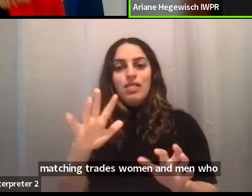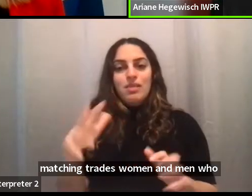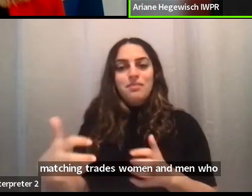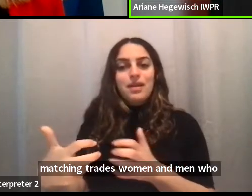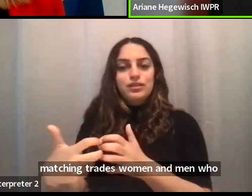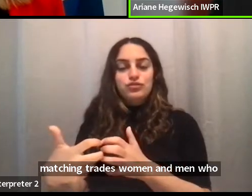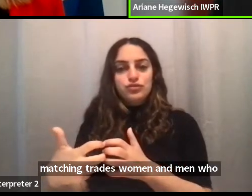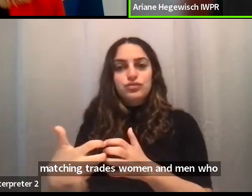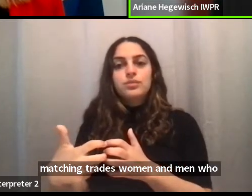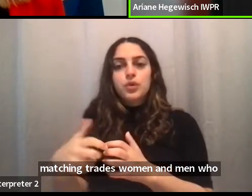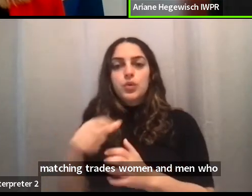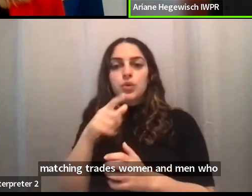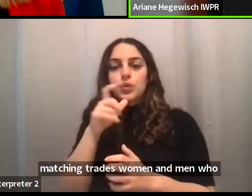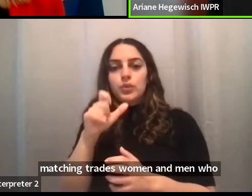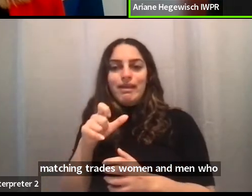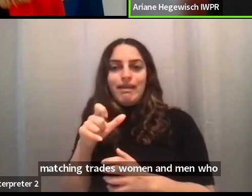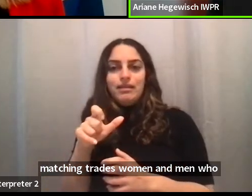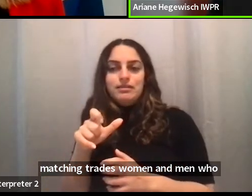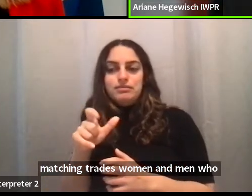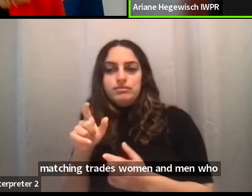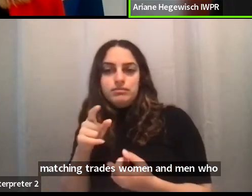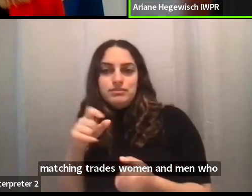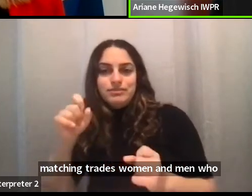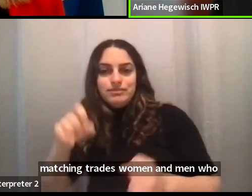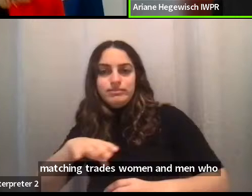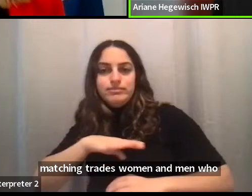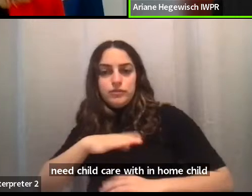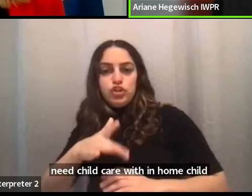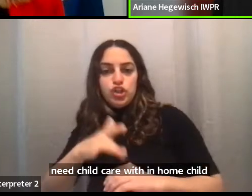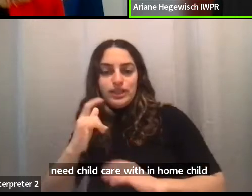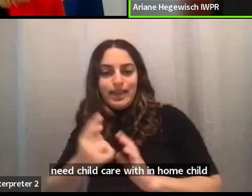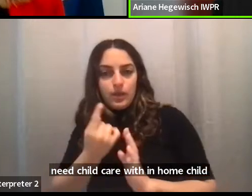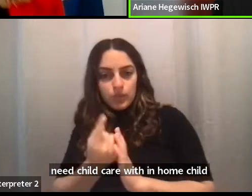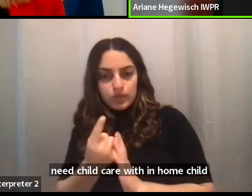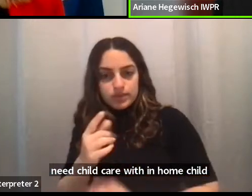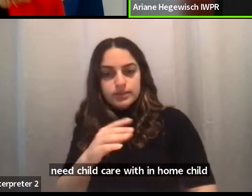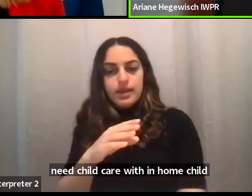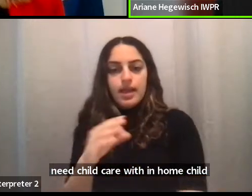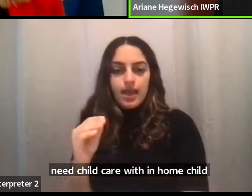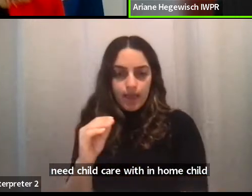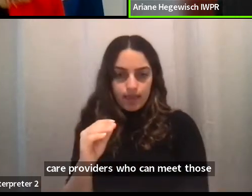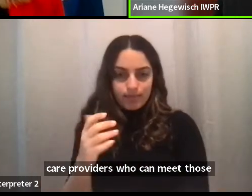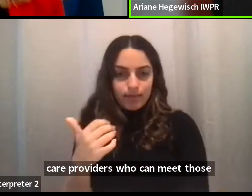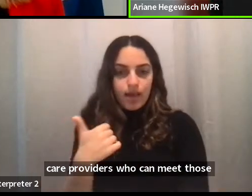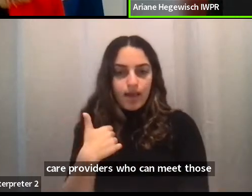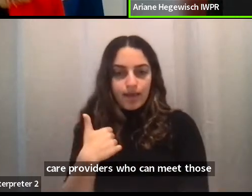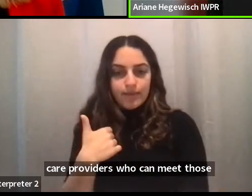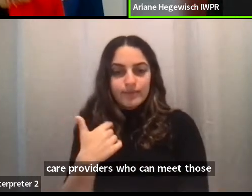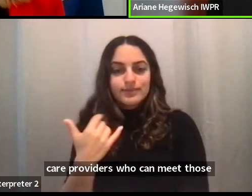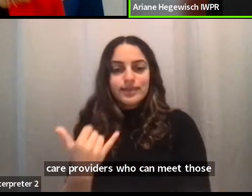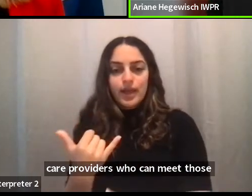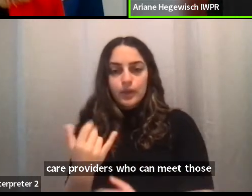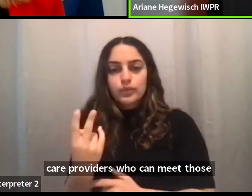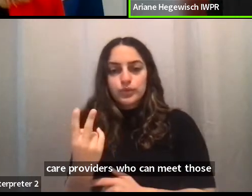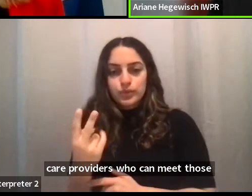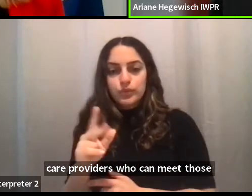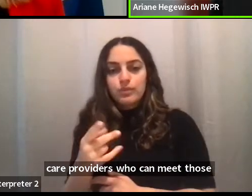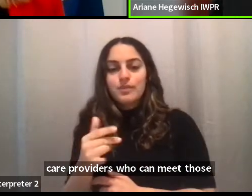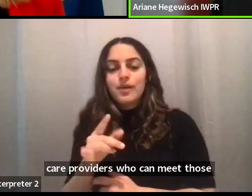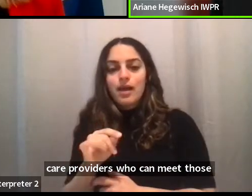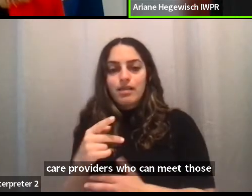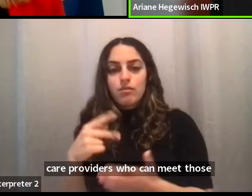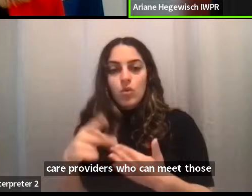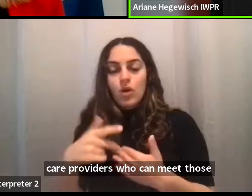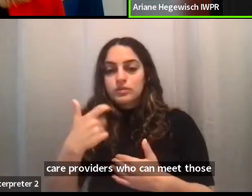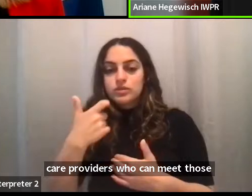hours and the nupti um has now two pilot programs which are just starting and they